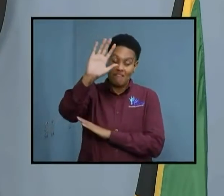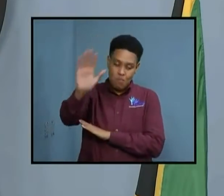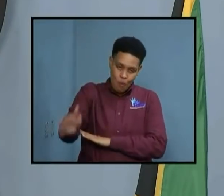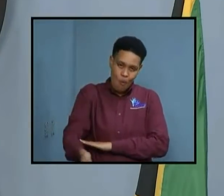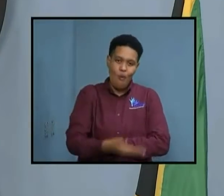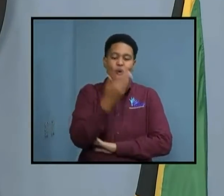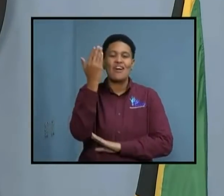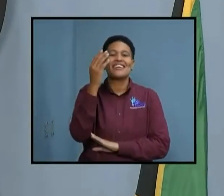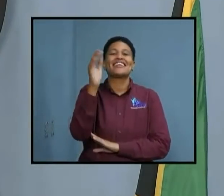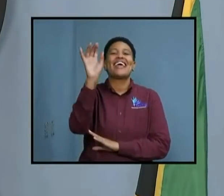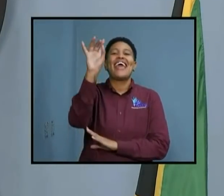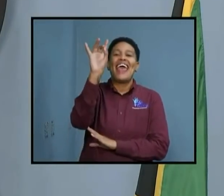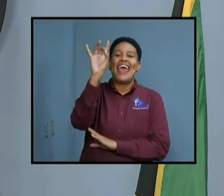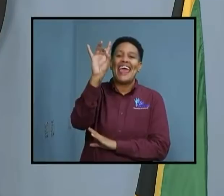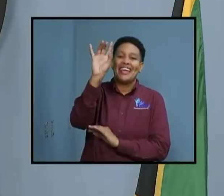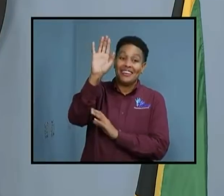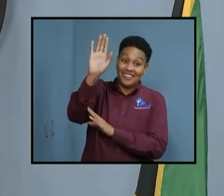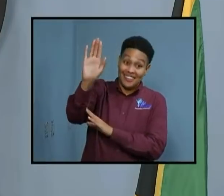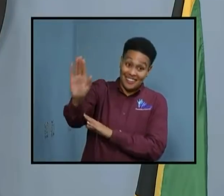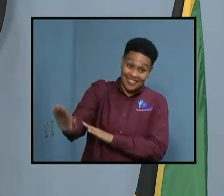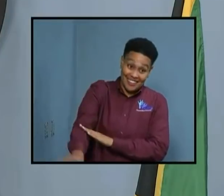5 a.m.